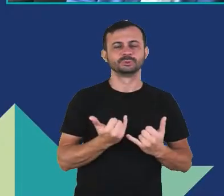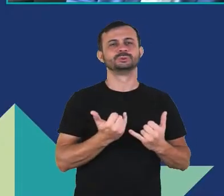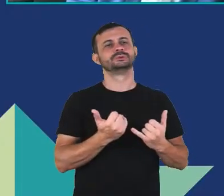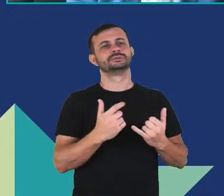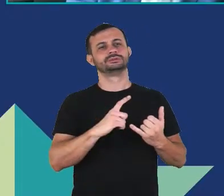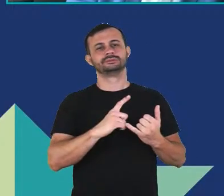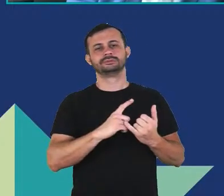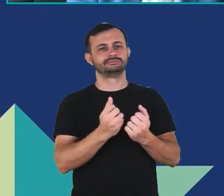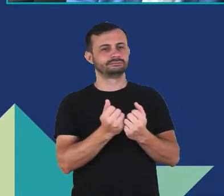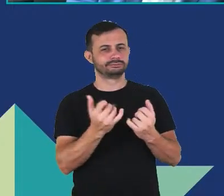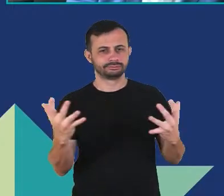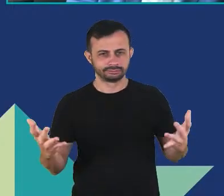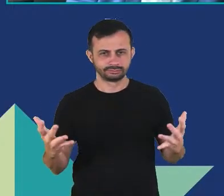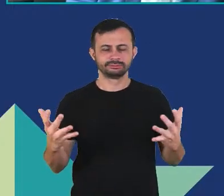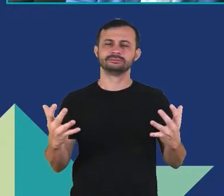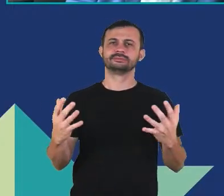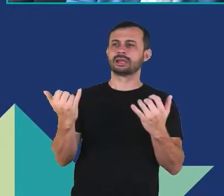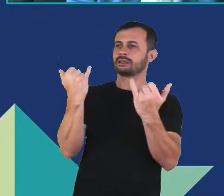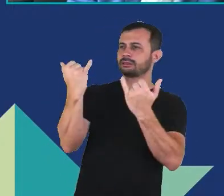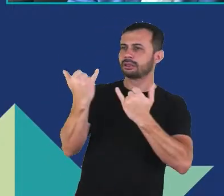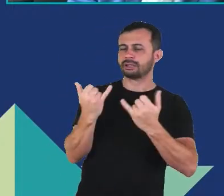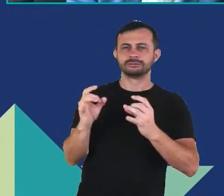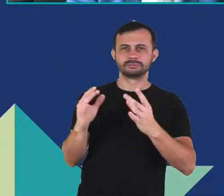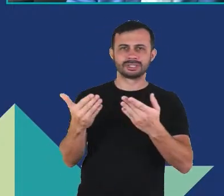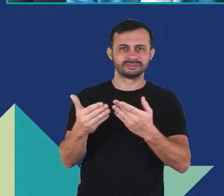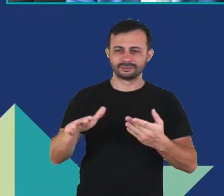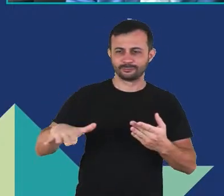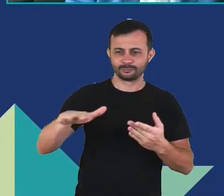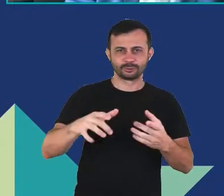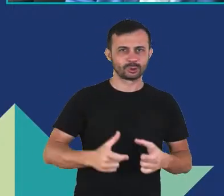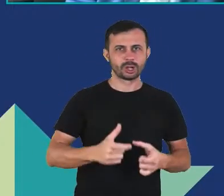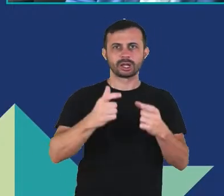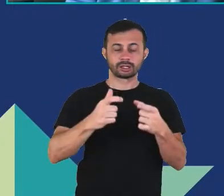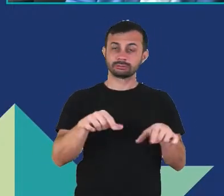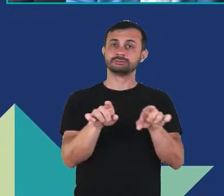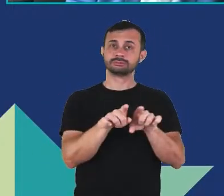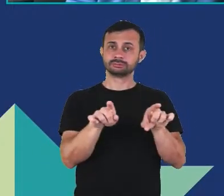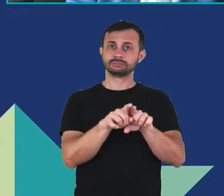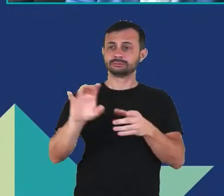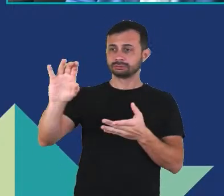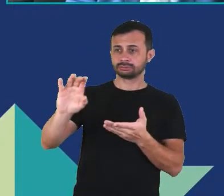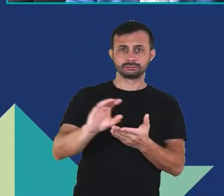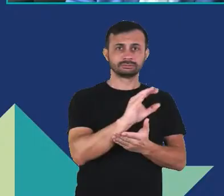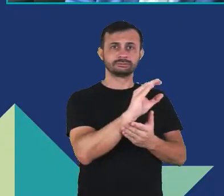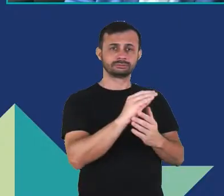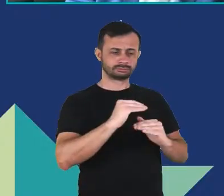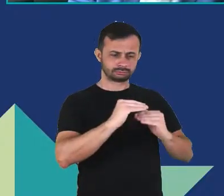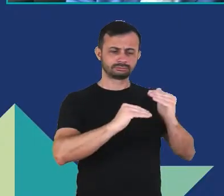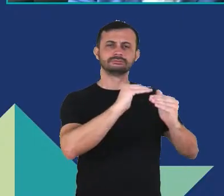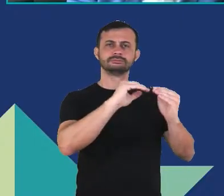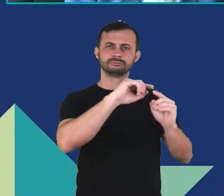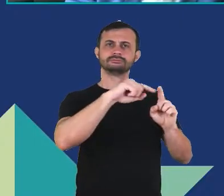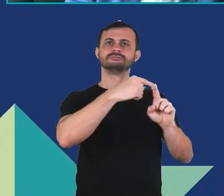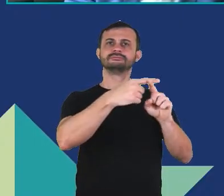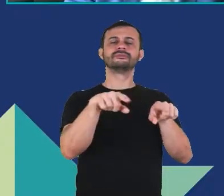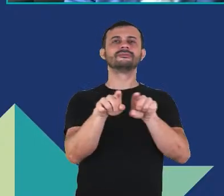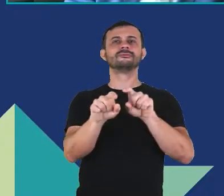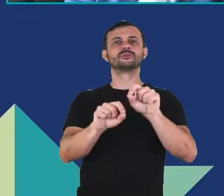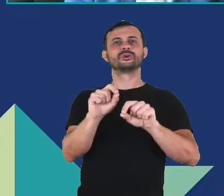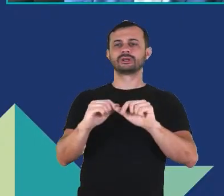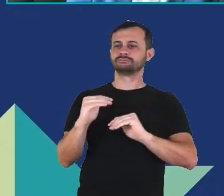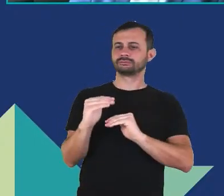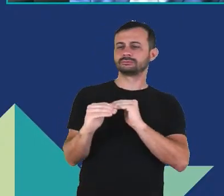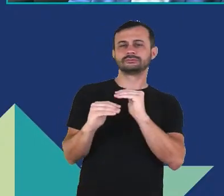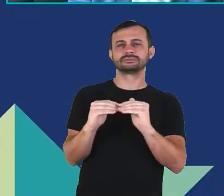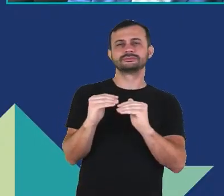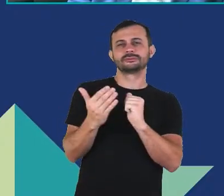site-specific data. We need to invest in instrumentation, build that knowledge base, right? We also need to apply